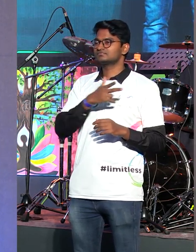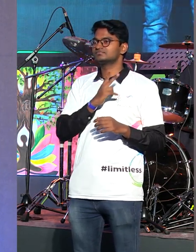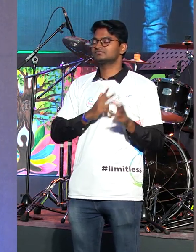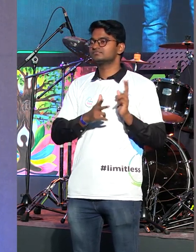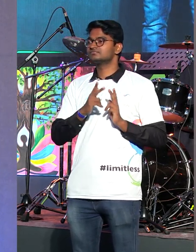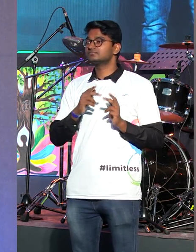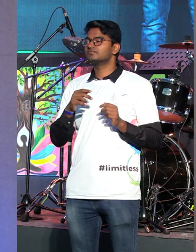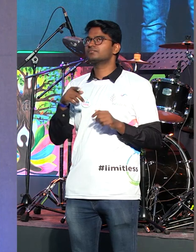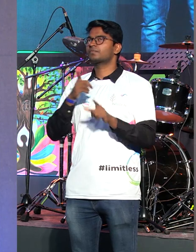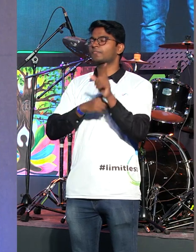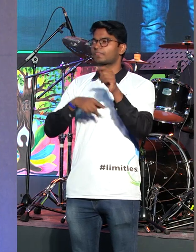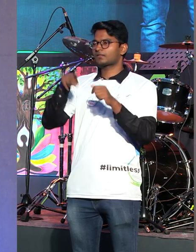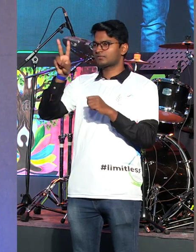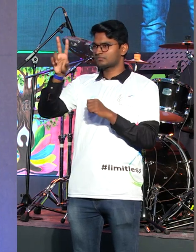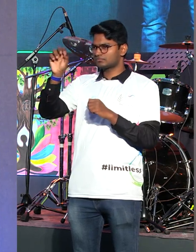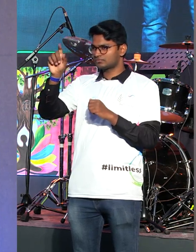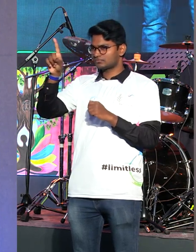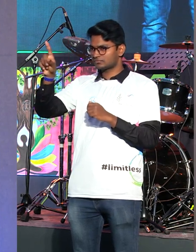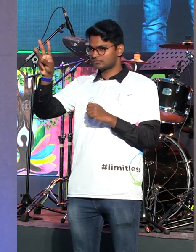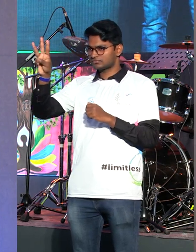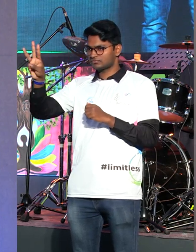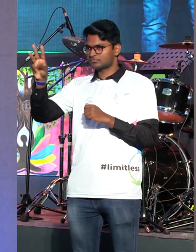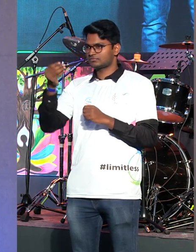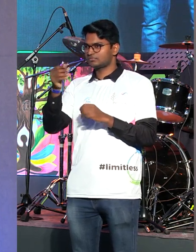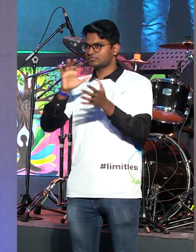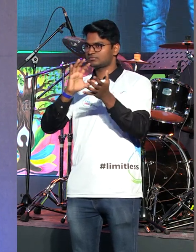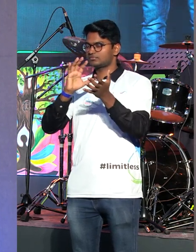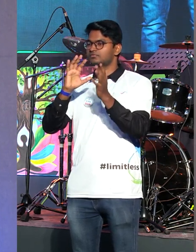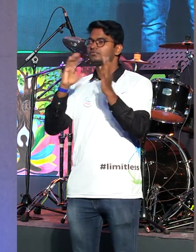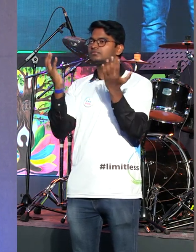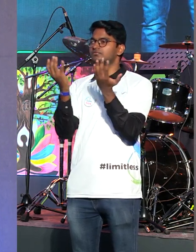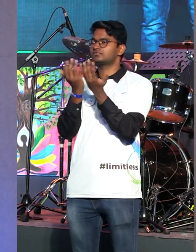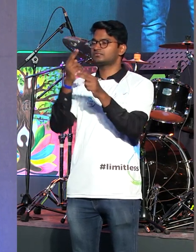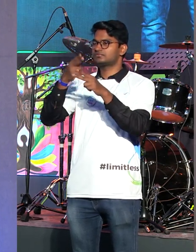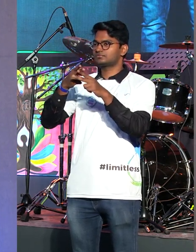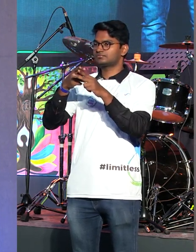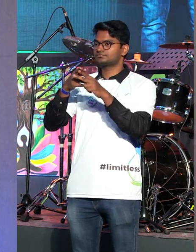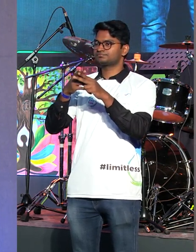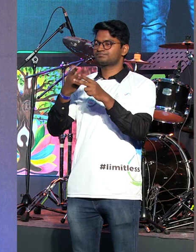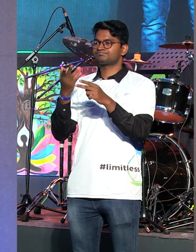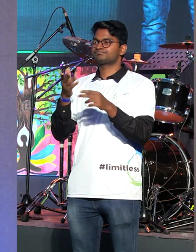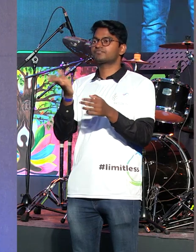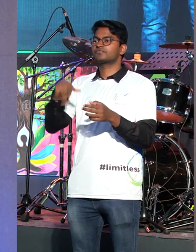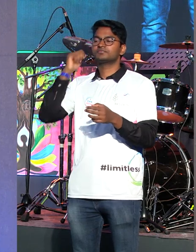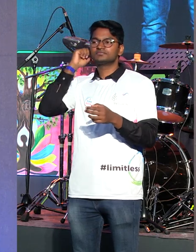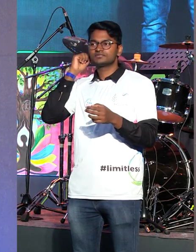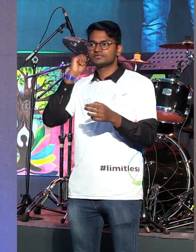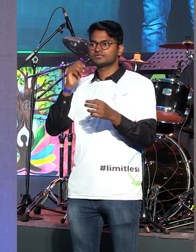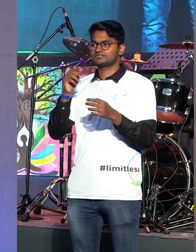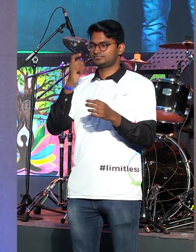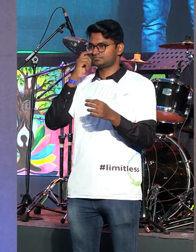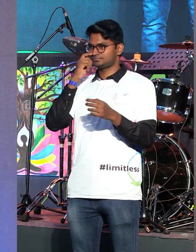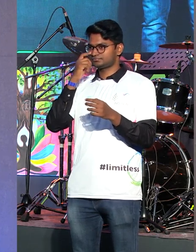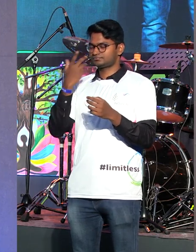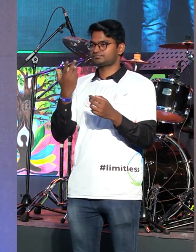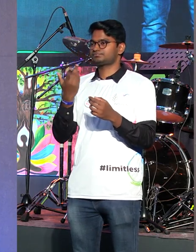in 2013, there's an organization called Women of Worth, they're Chennai based. They contacted me and said that we have a campaign